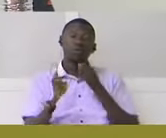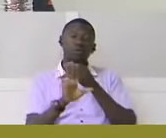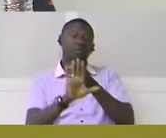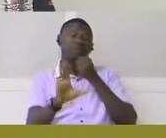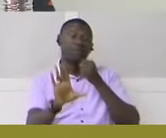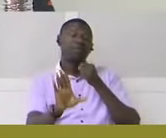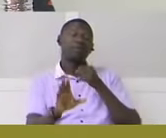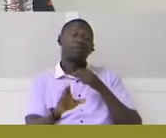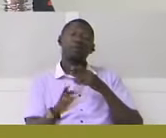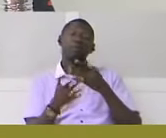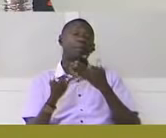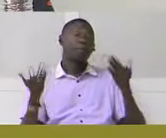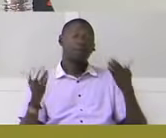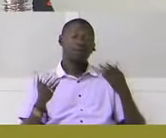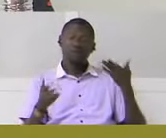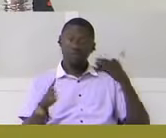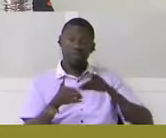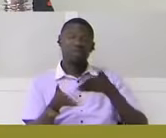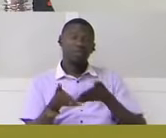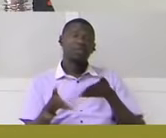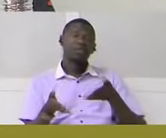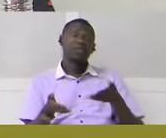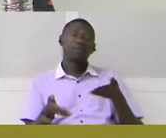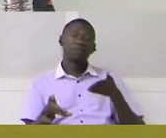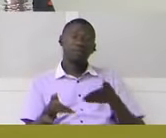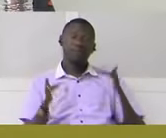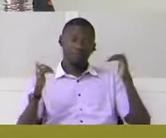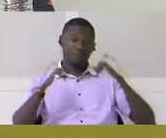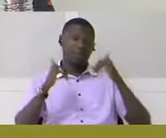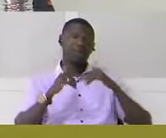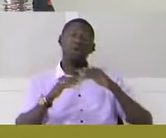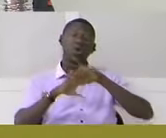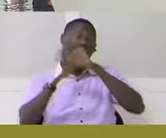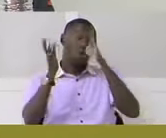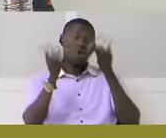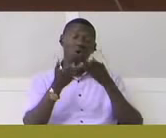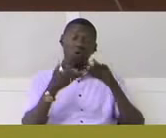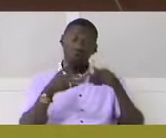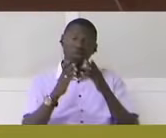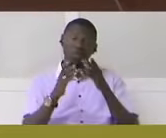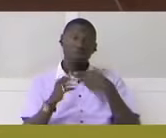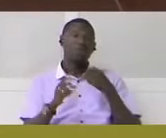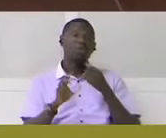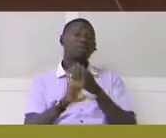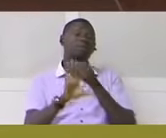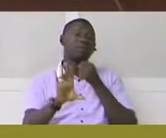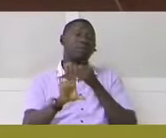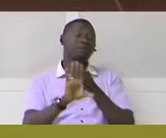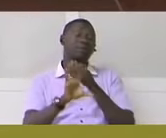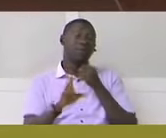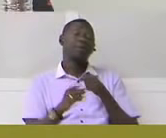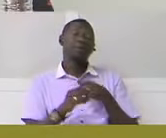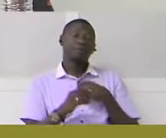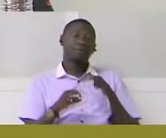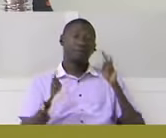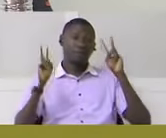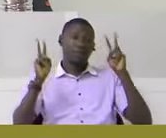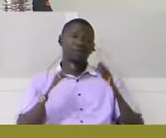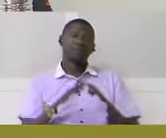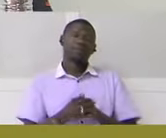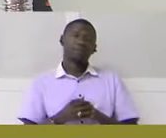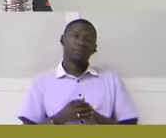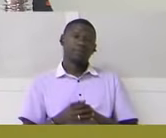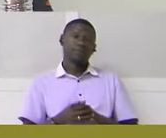so well during this session. Wala nanyi kadia mwoko no be iba fasa kan kendake. However, tell us what happened to your colleagues.